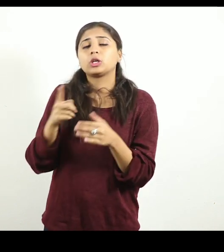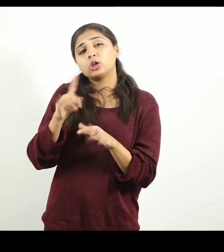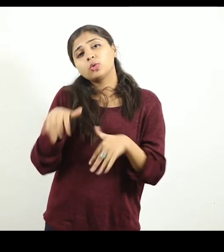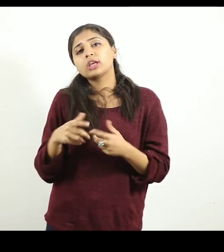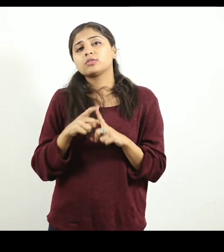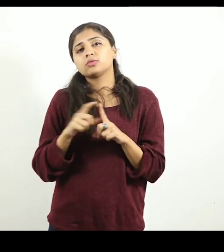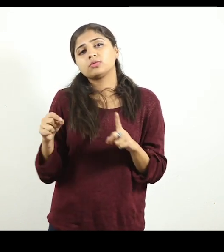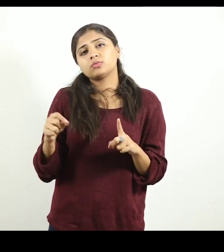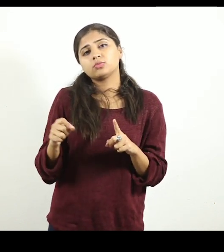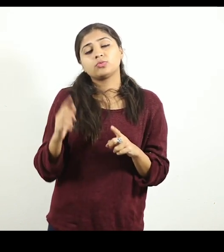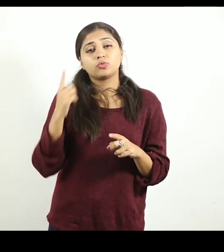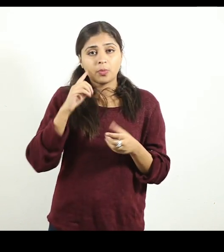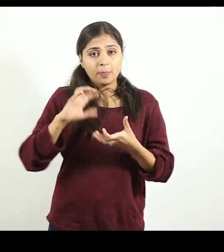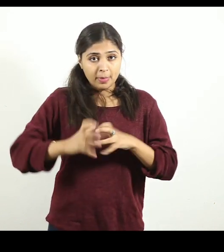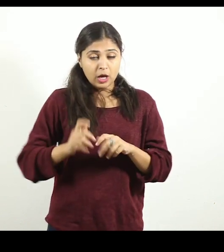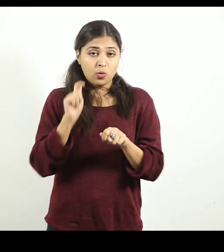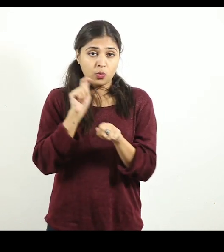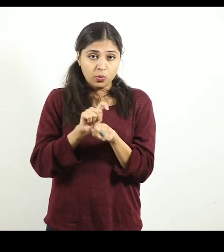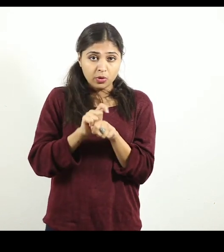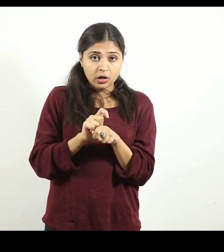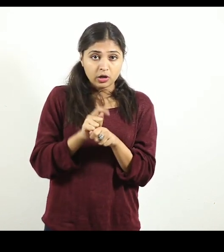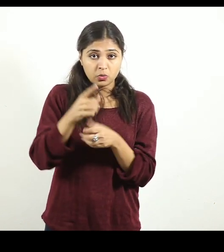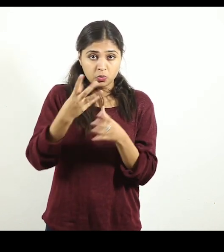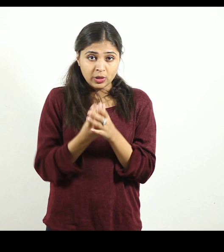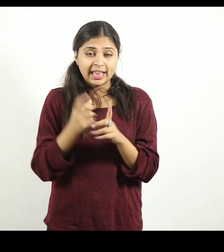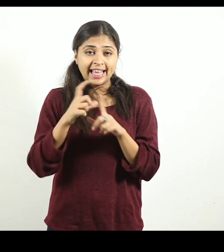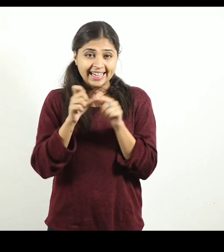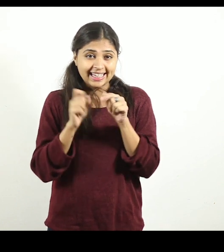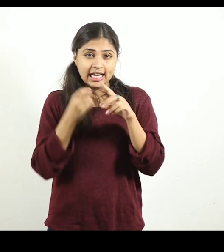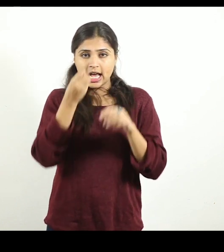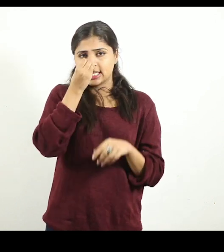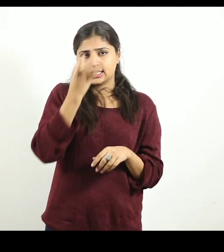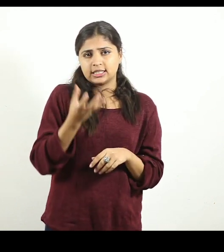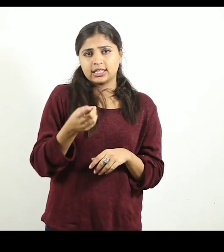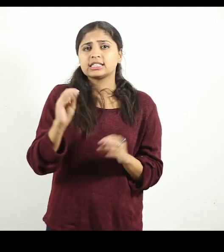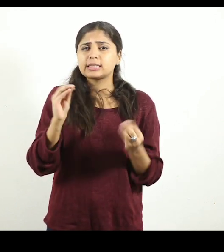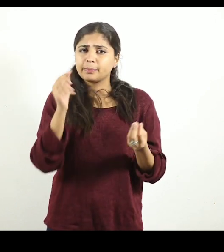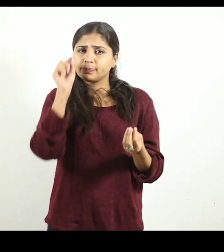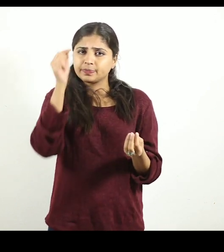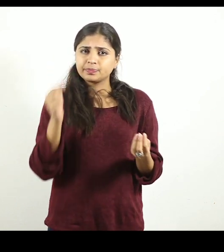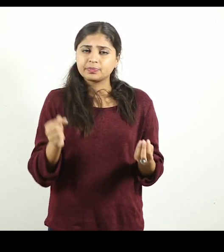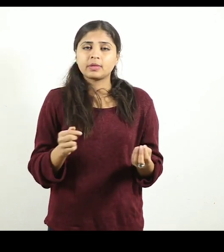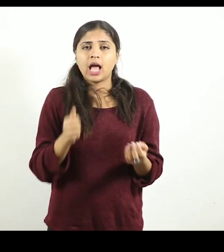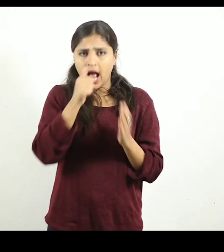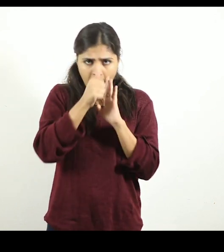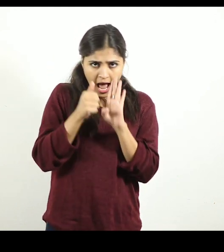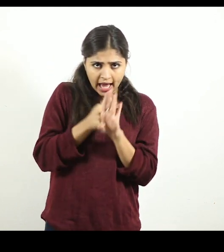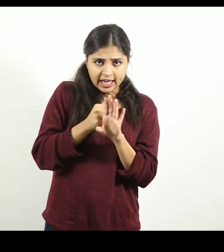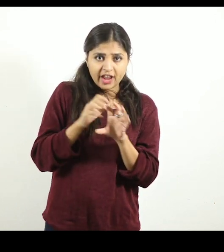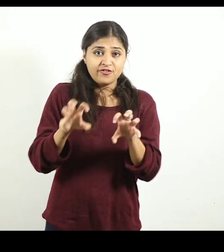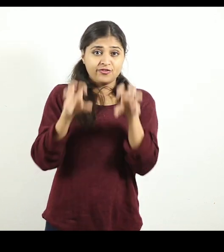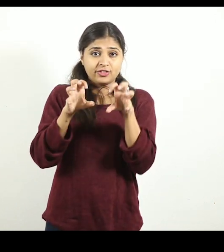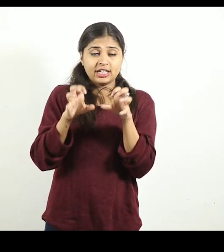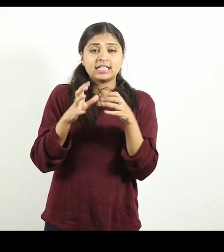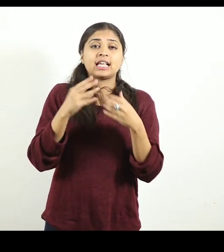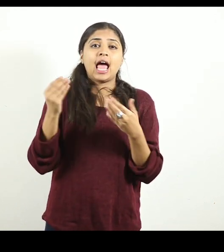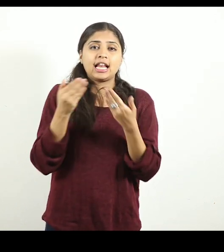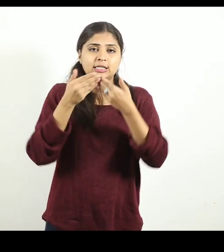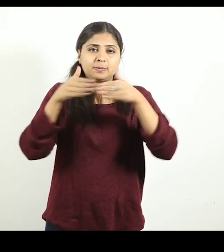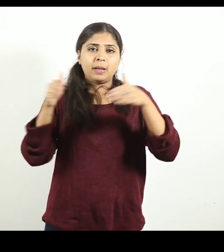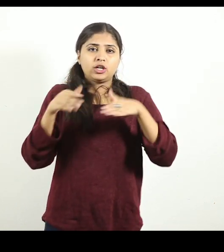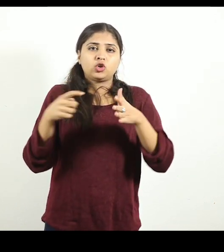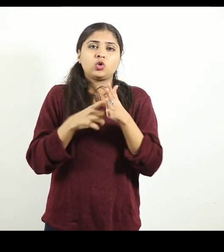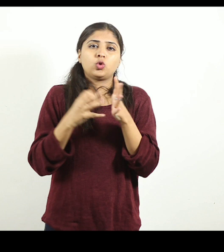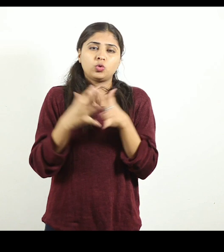with your data easier. Some of these elements are hiding, freezing, or splitting rows. You can also sort